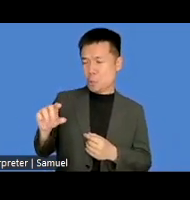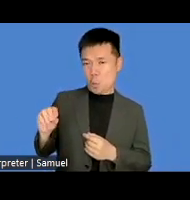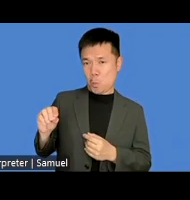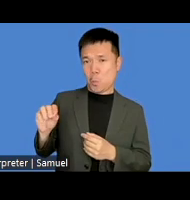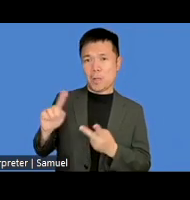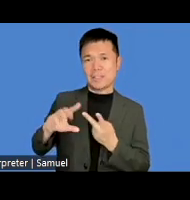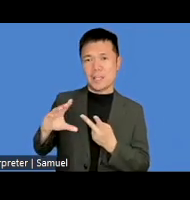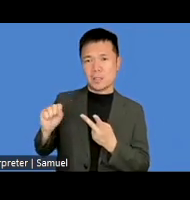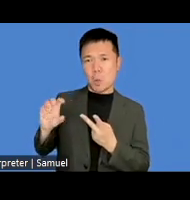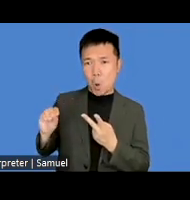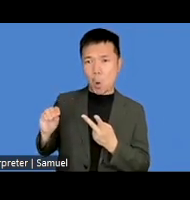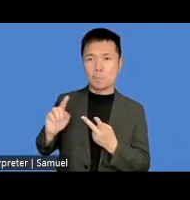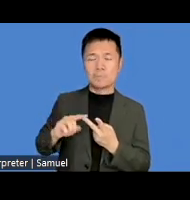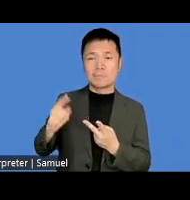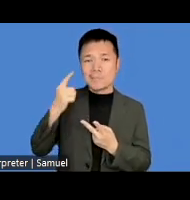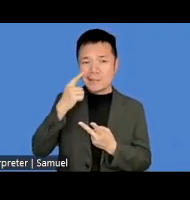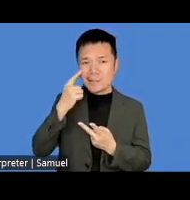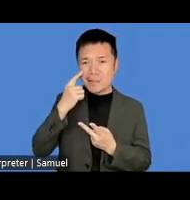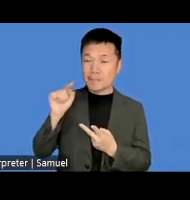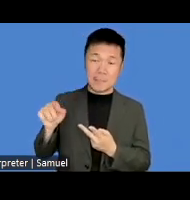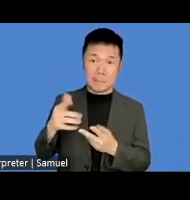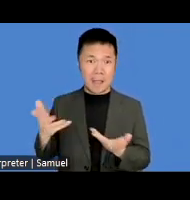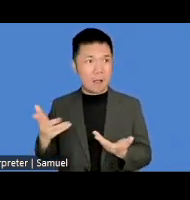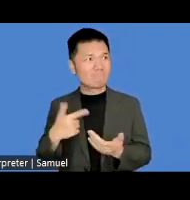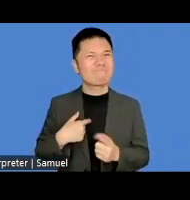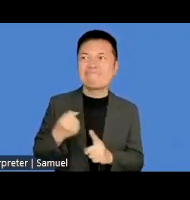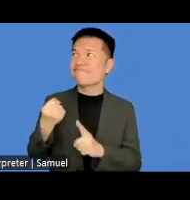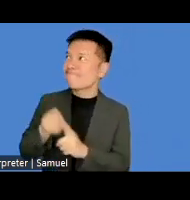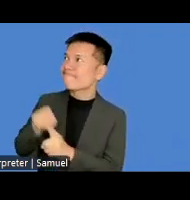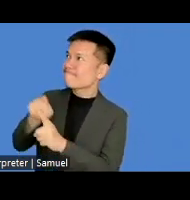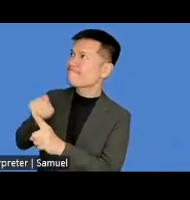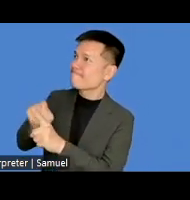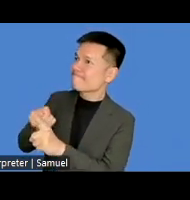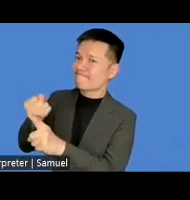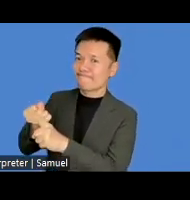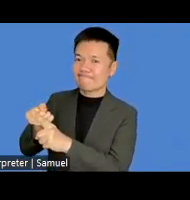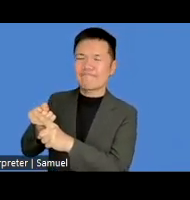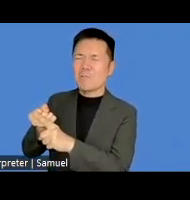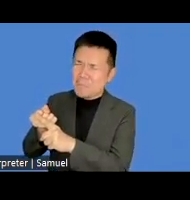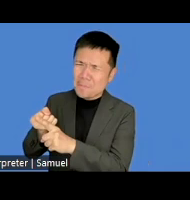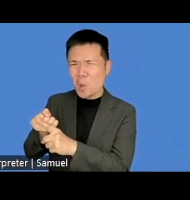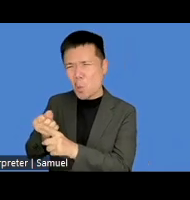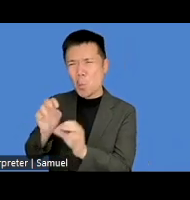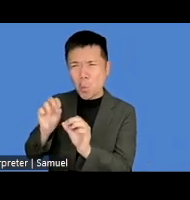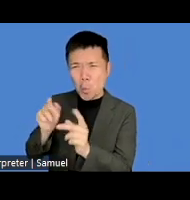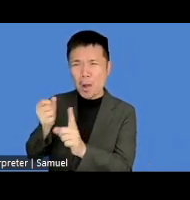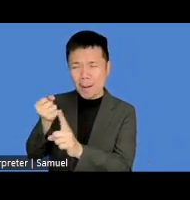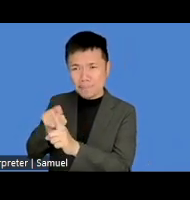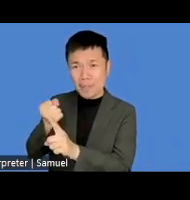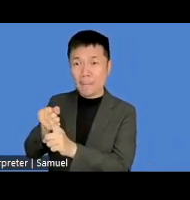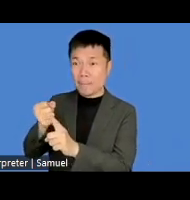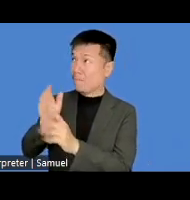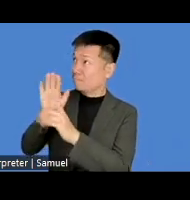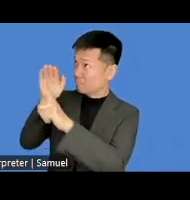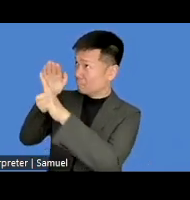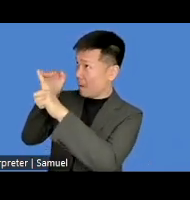provision rather than, advocacy itself, which is not bad, but service provision must go hand